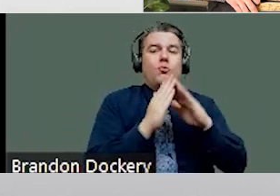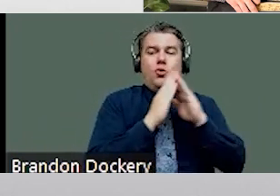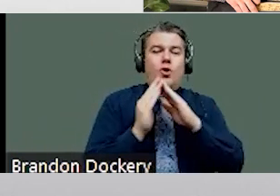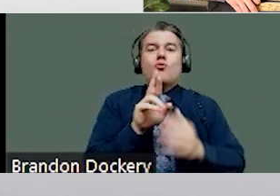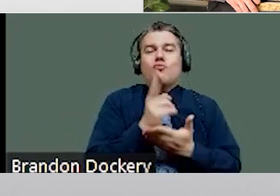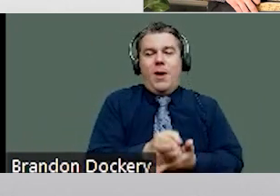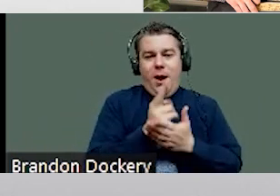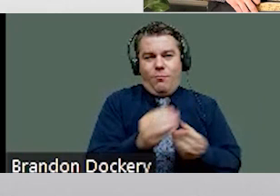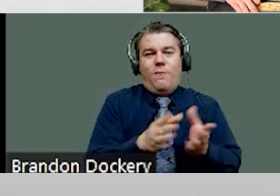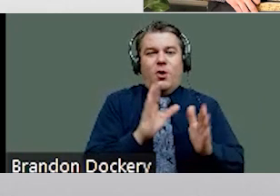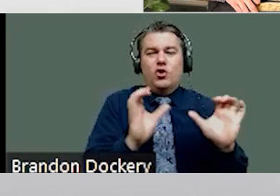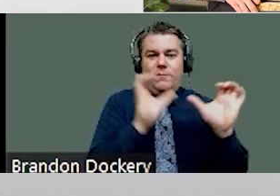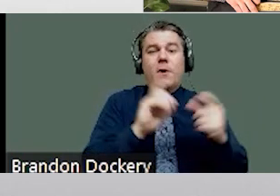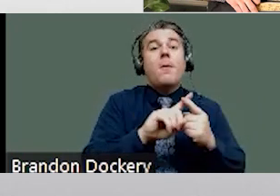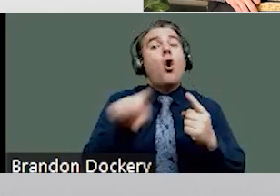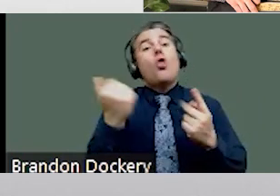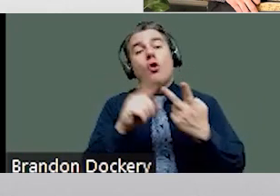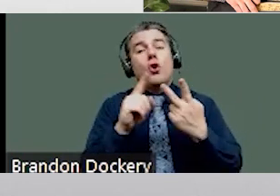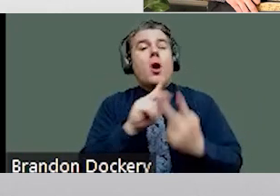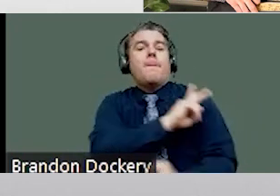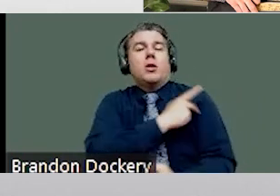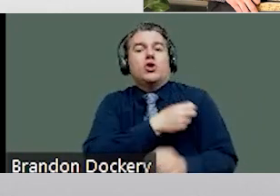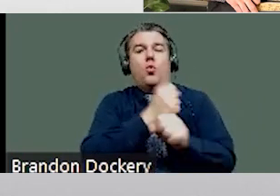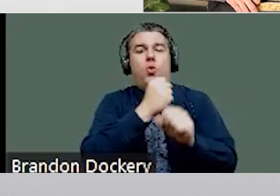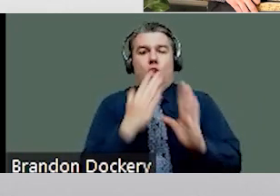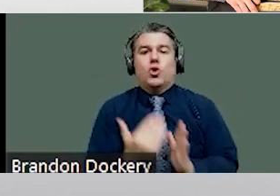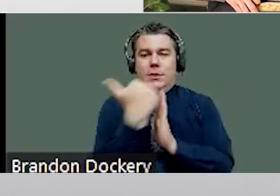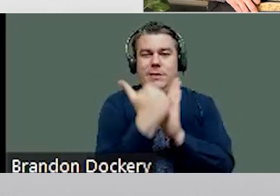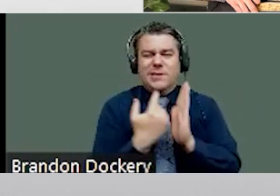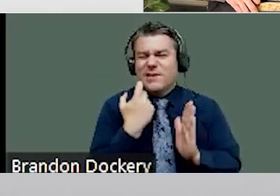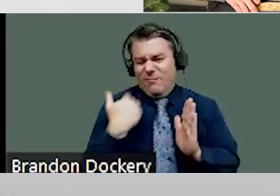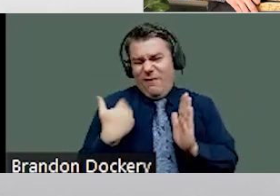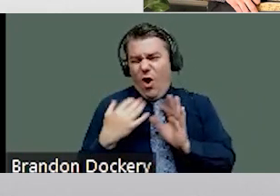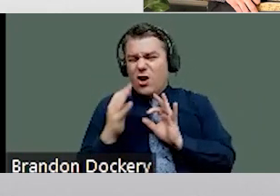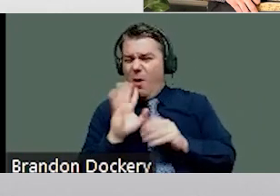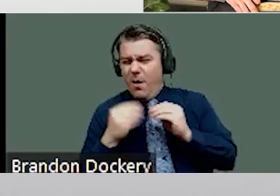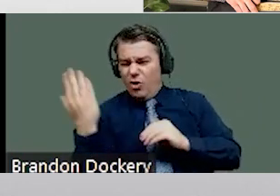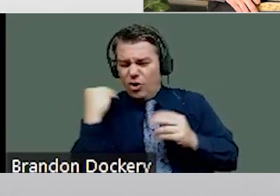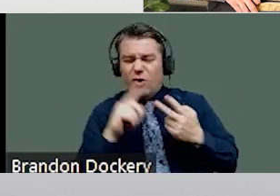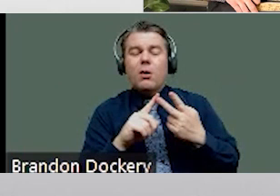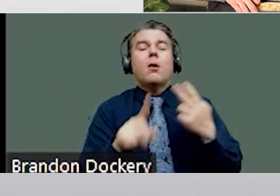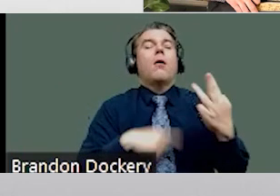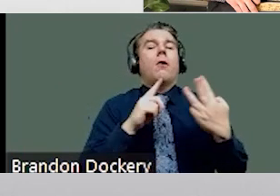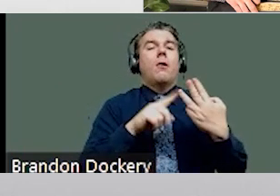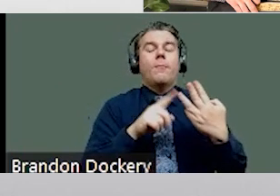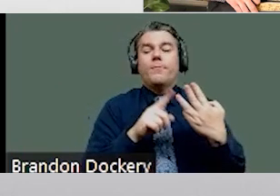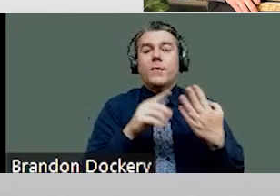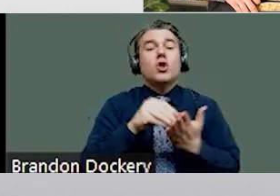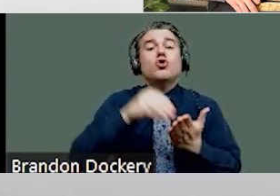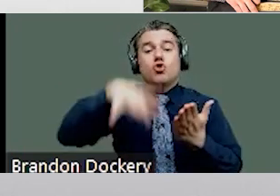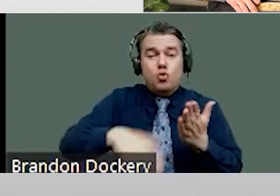provider certificates, but there's the patient workers list that I talked about earlier. There's